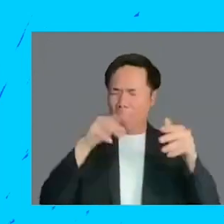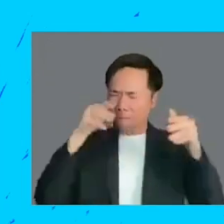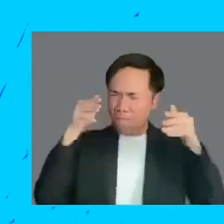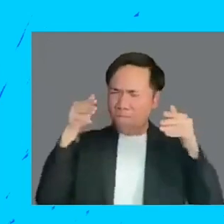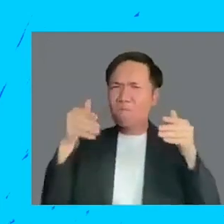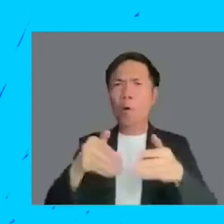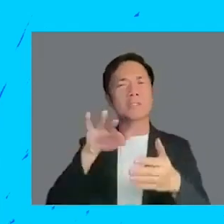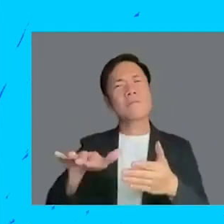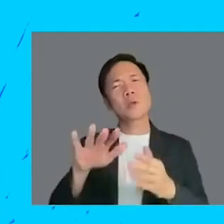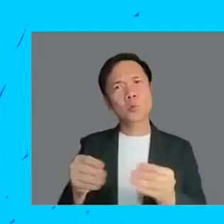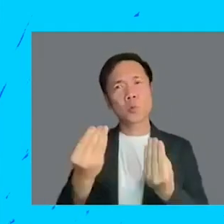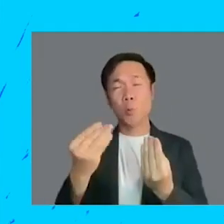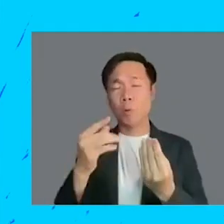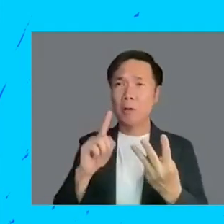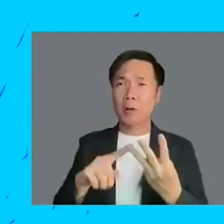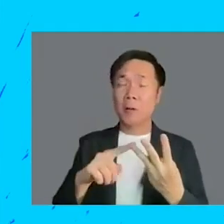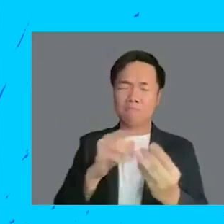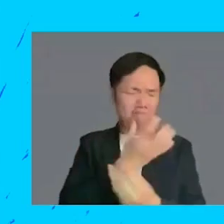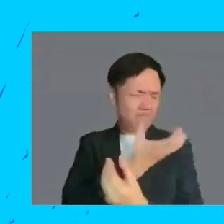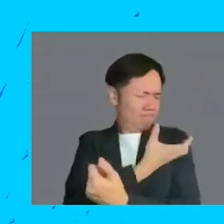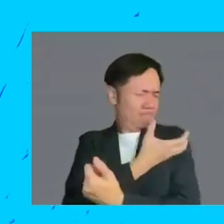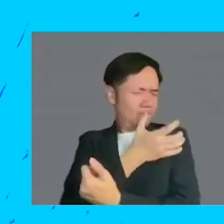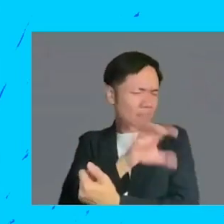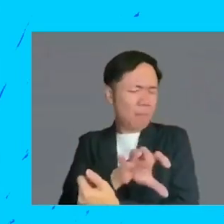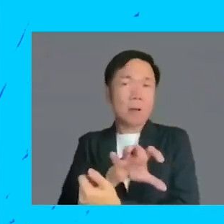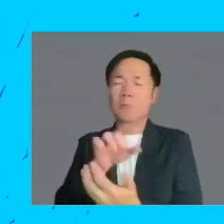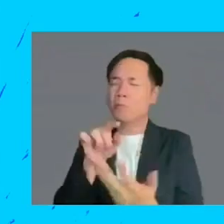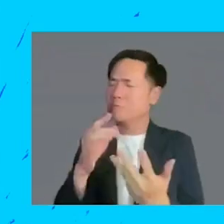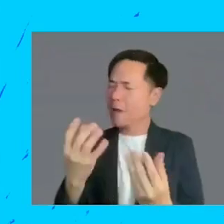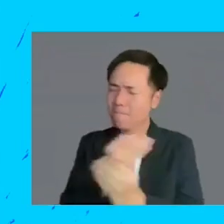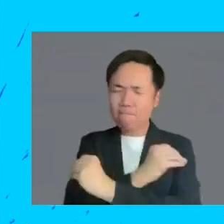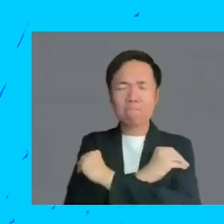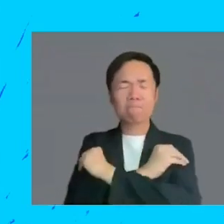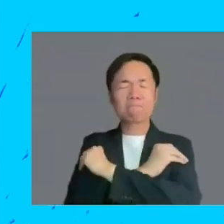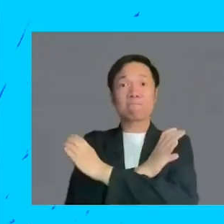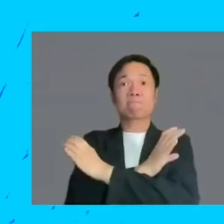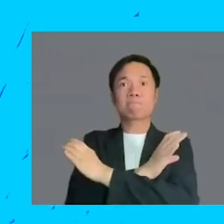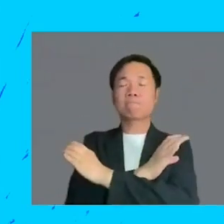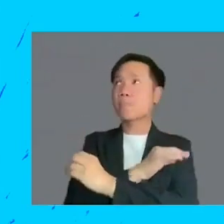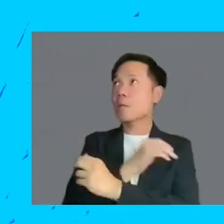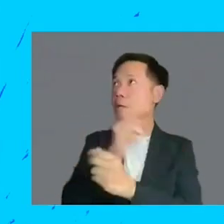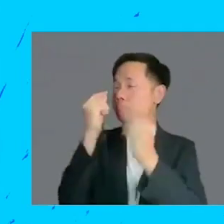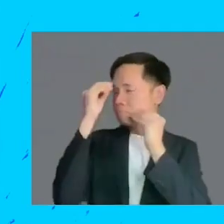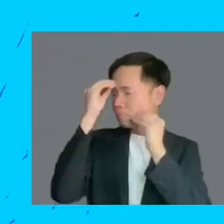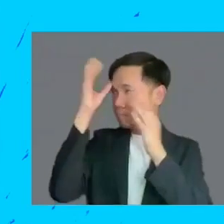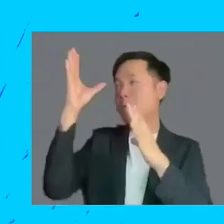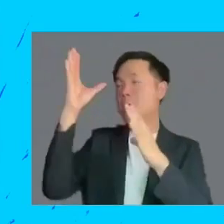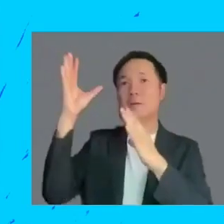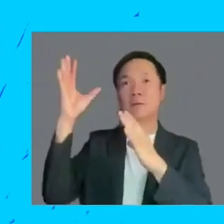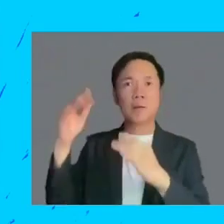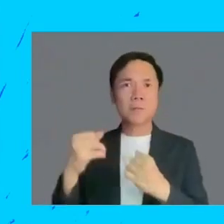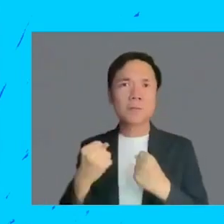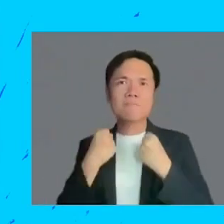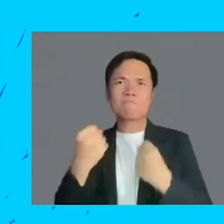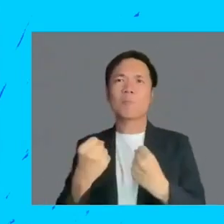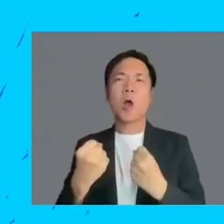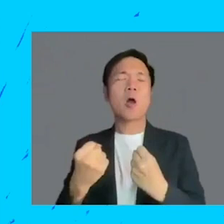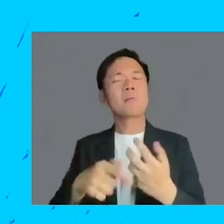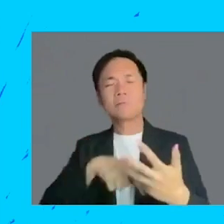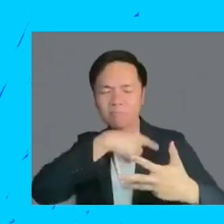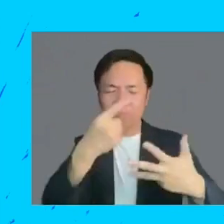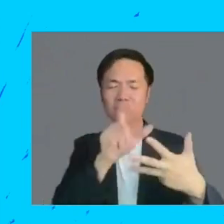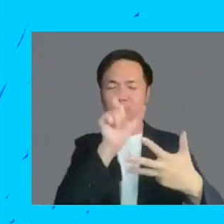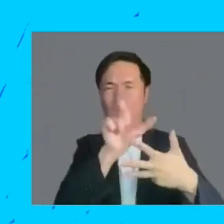wonderful. Empowered and enlightened. Strength and resilience. We must be serious about ending AIDS